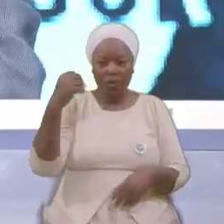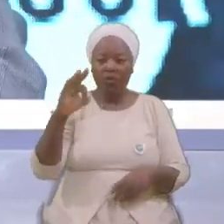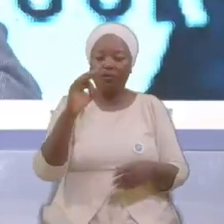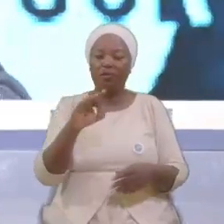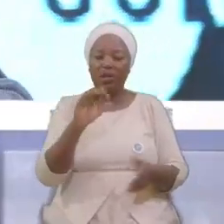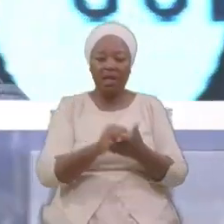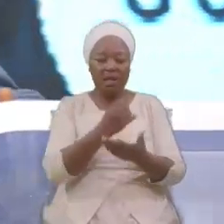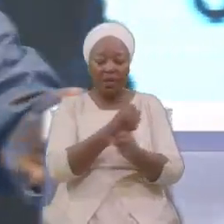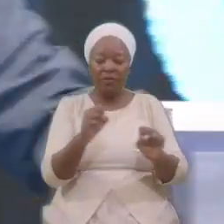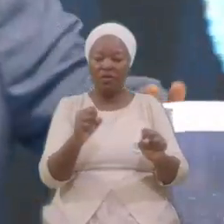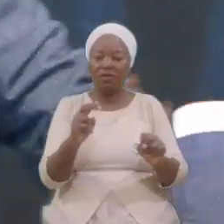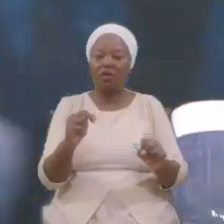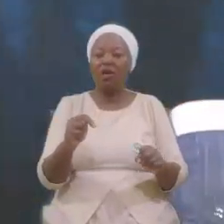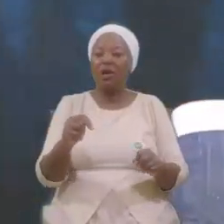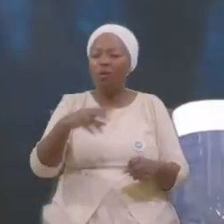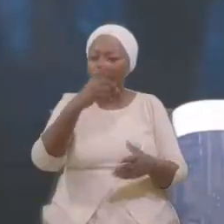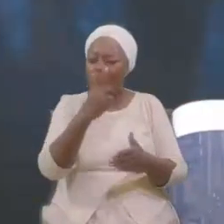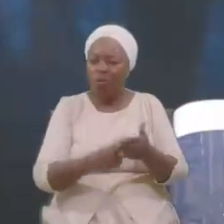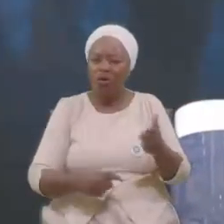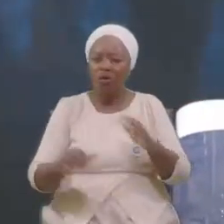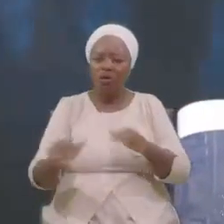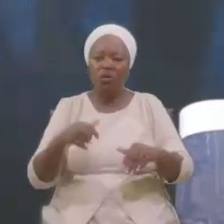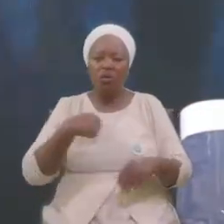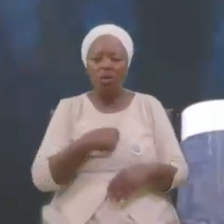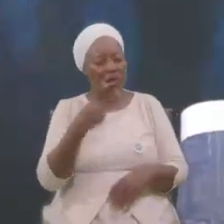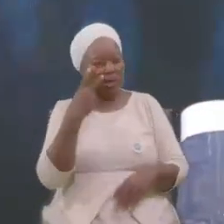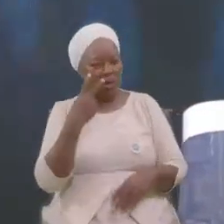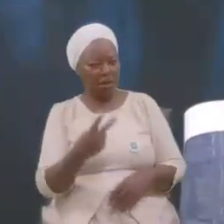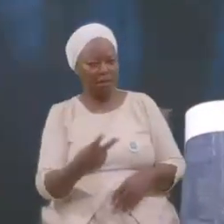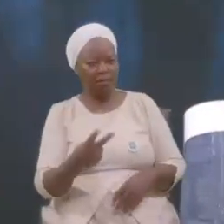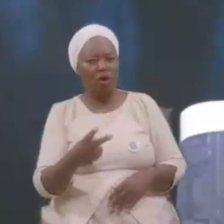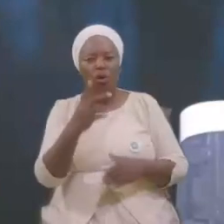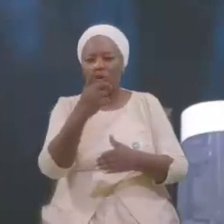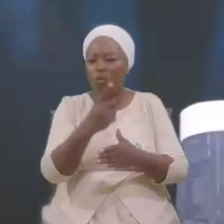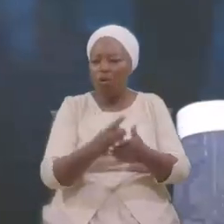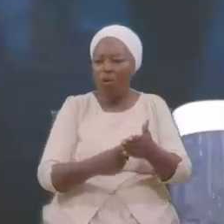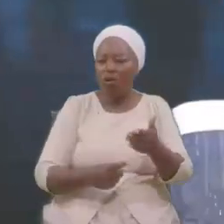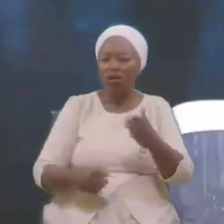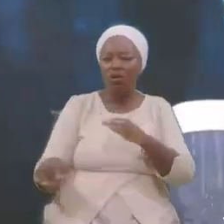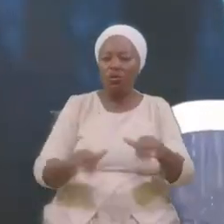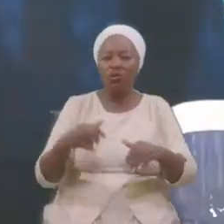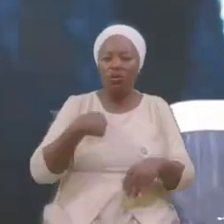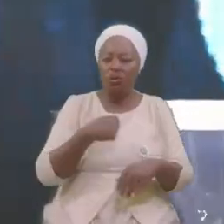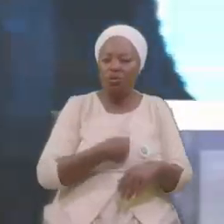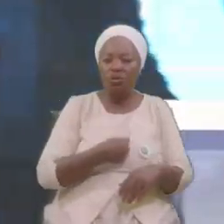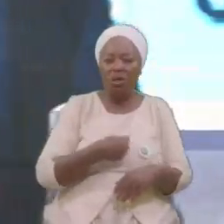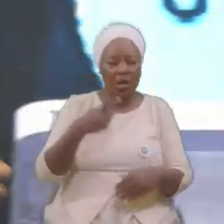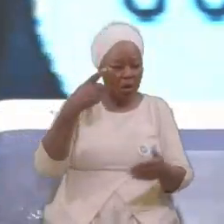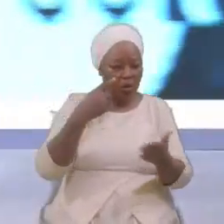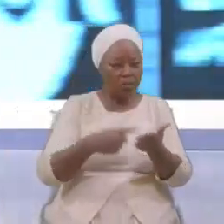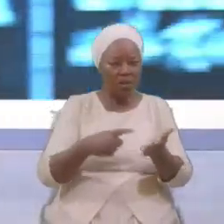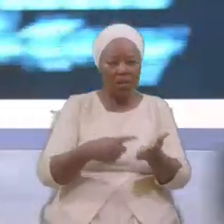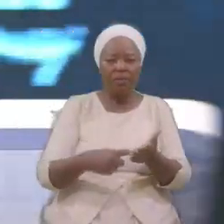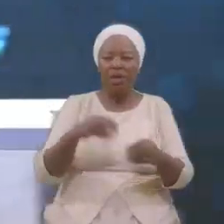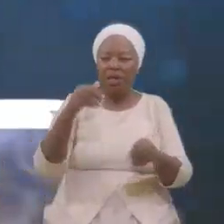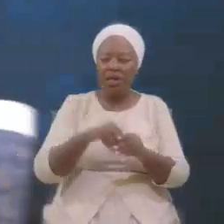salvation, what do we see? What do we observe in the